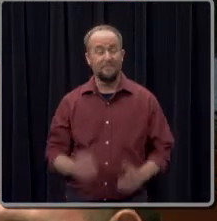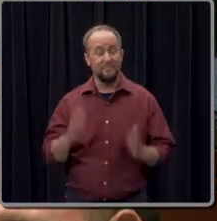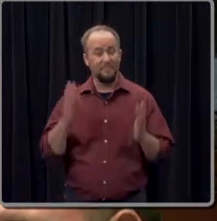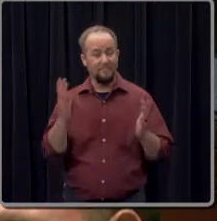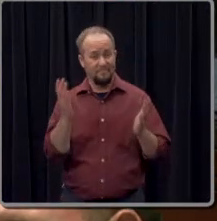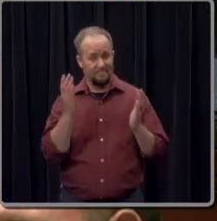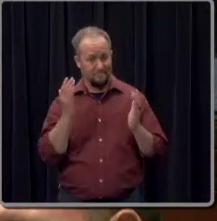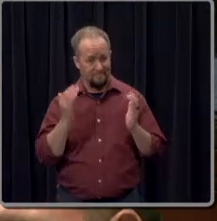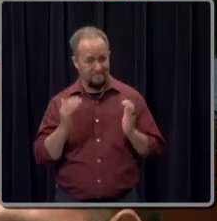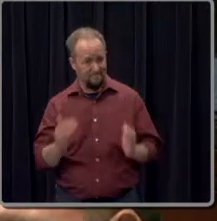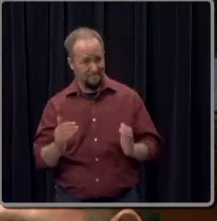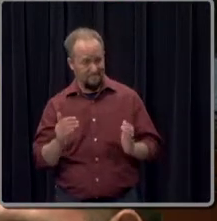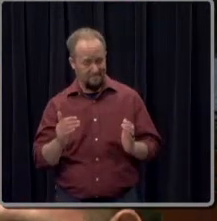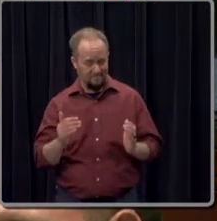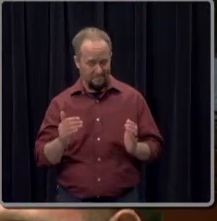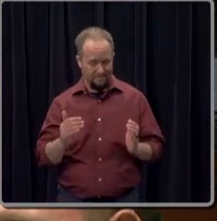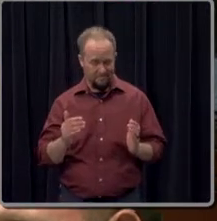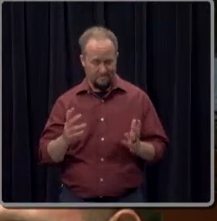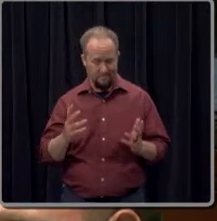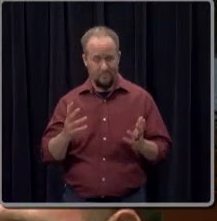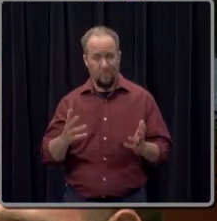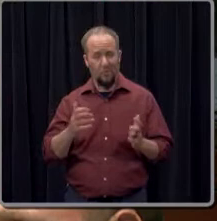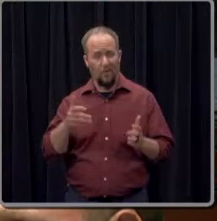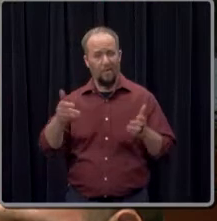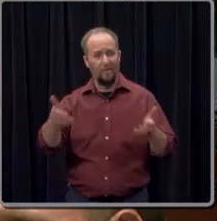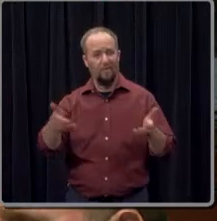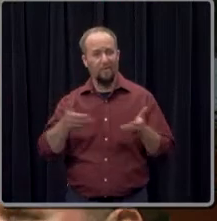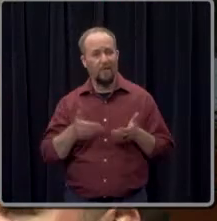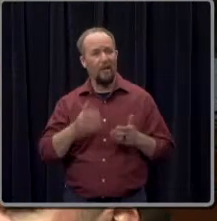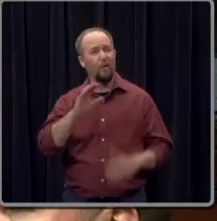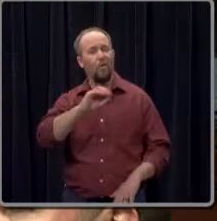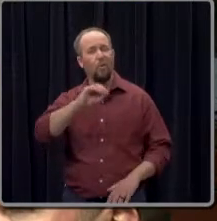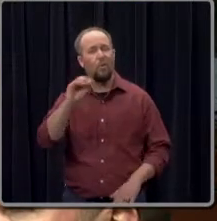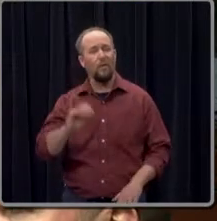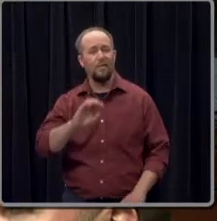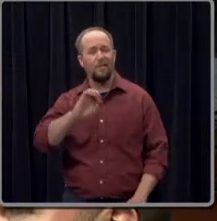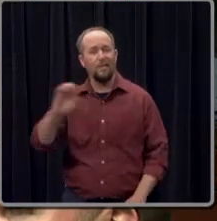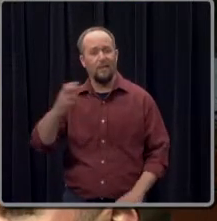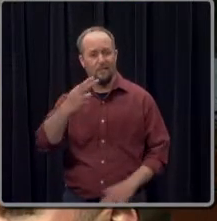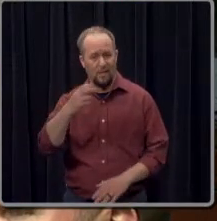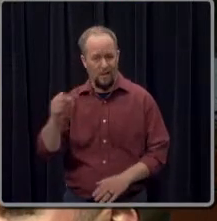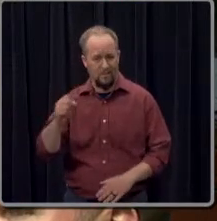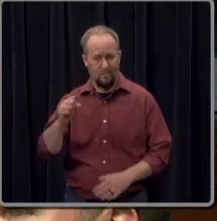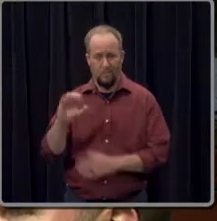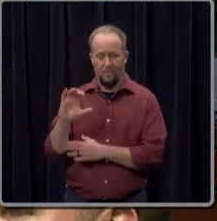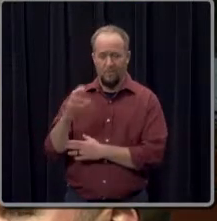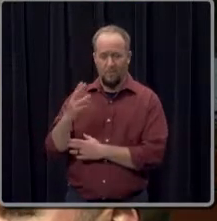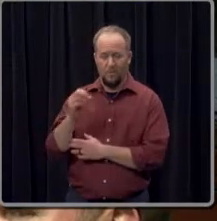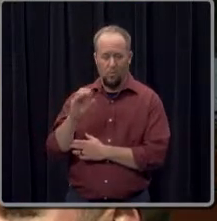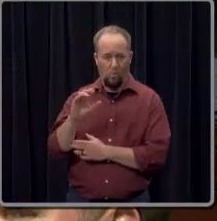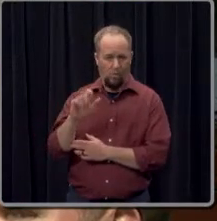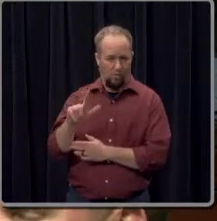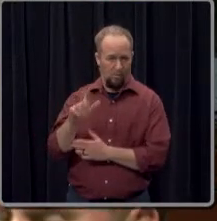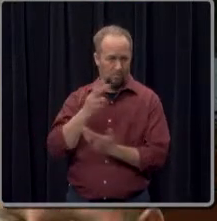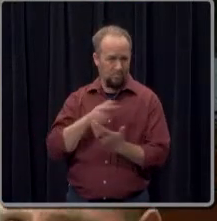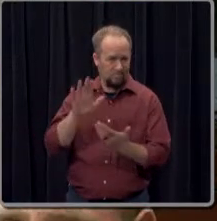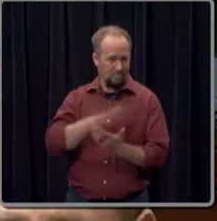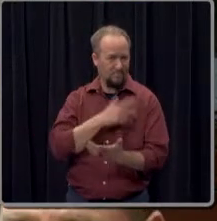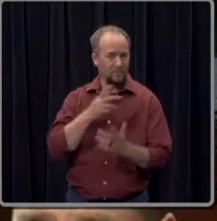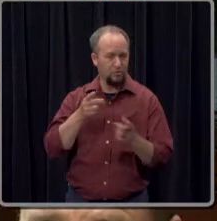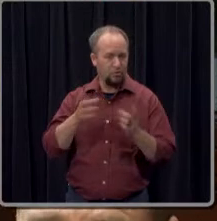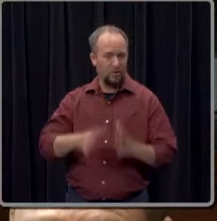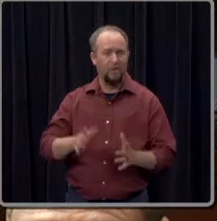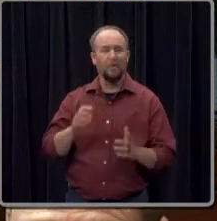Next, I would like to invite Olathe East High School Choral Director Laura Clausen up to the front